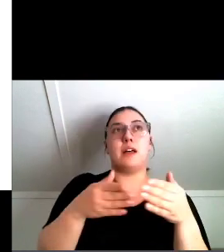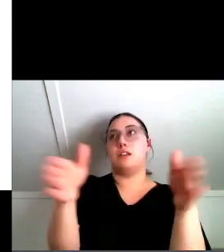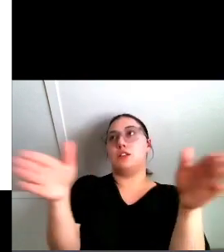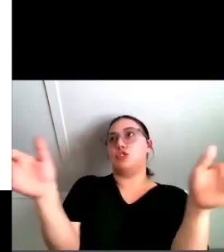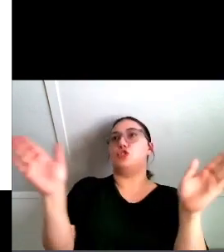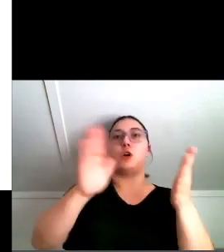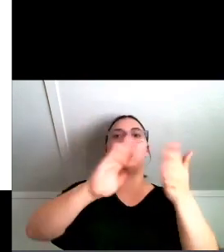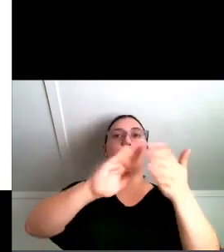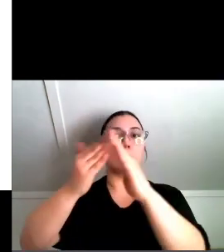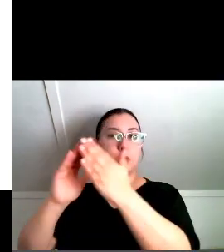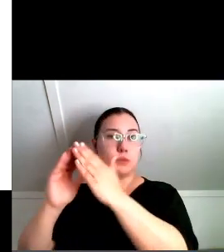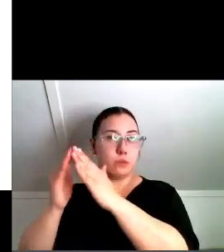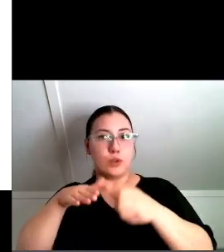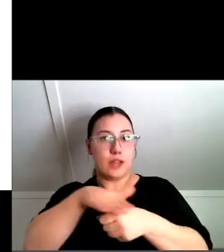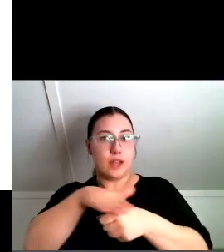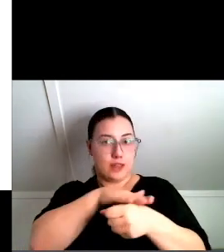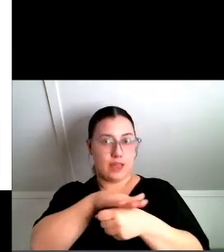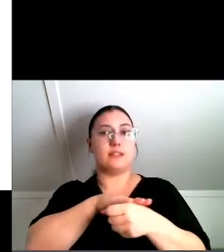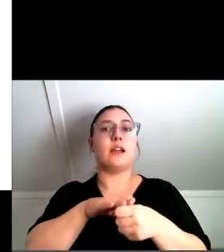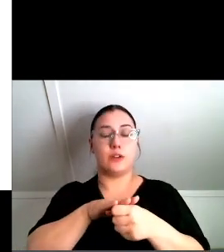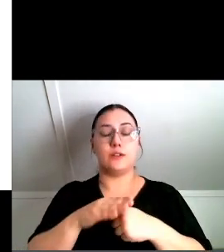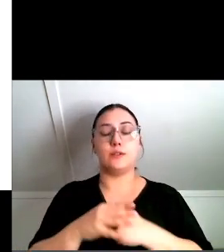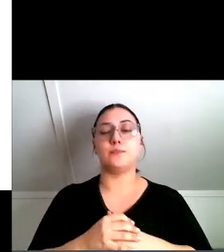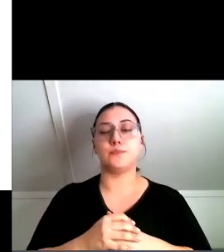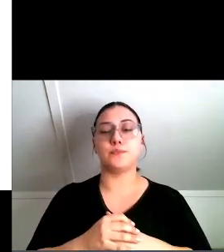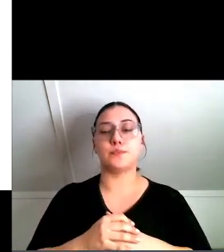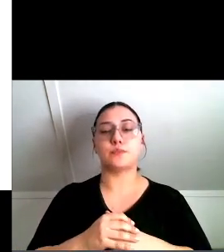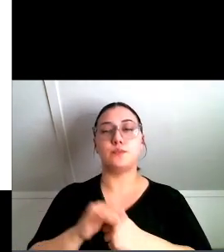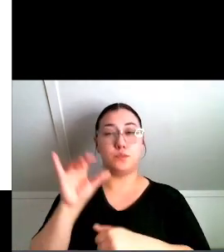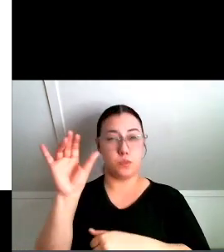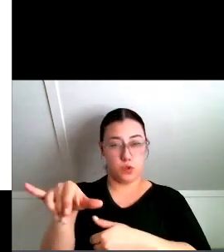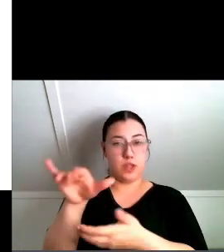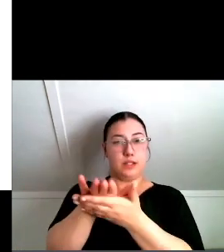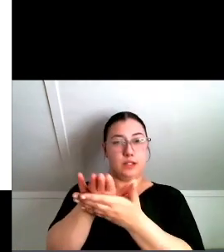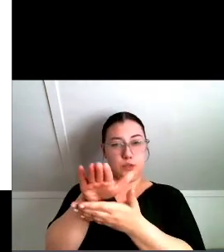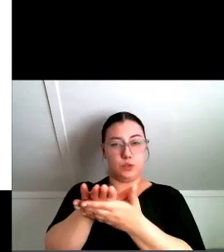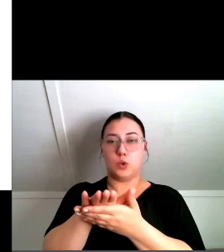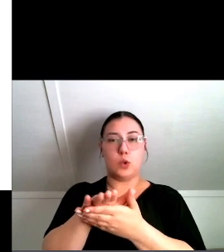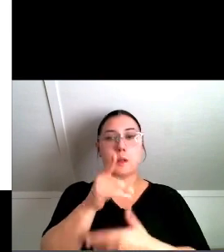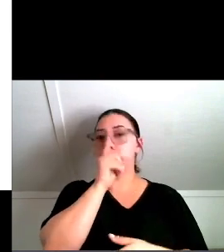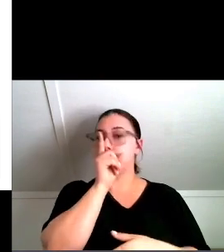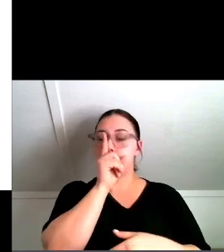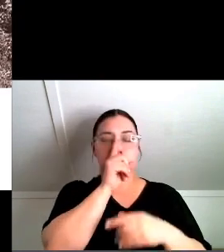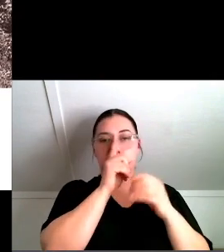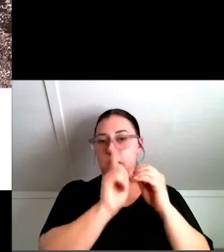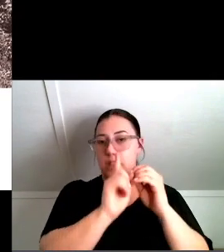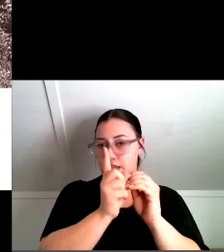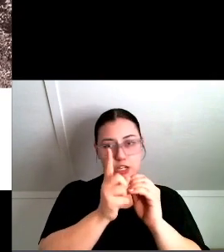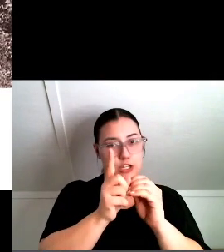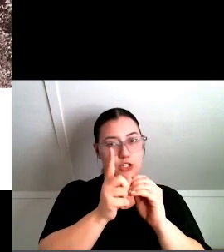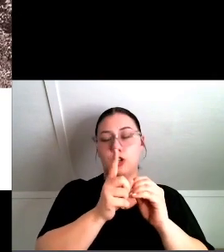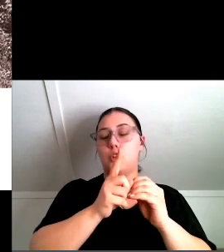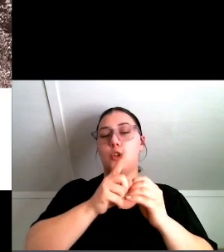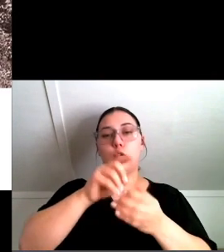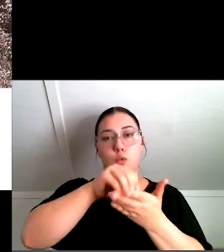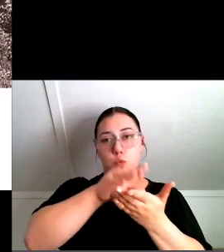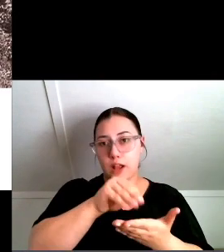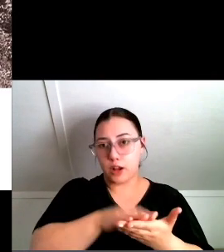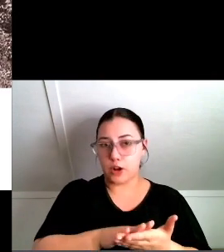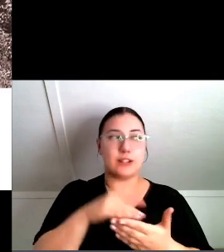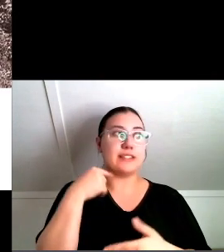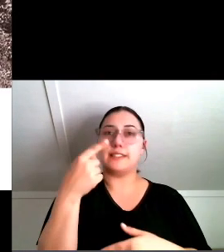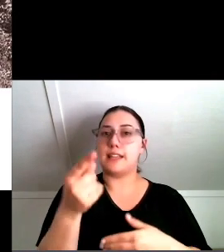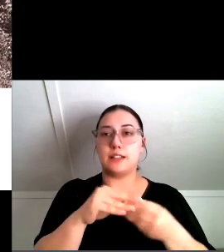region. So the Hungerford School, it does exist in the digital record telling these stories. And yes, it's